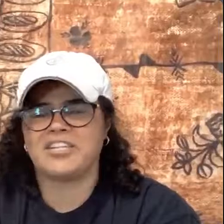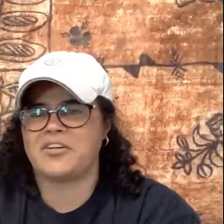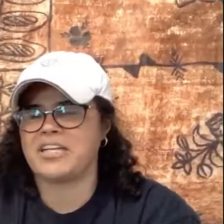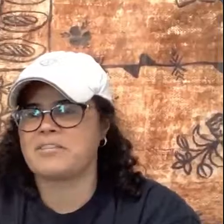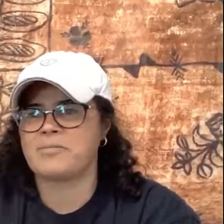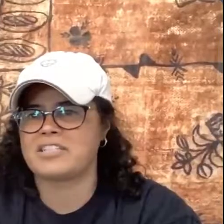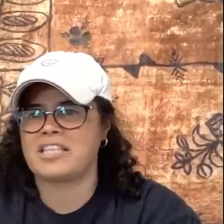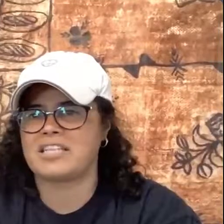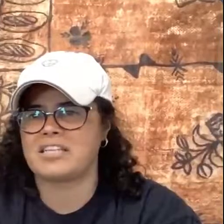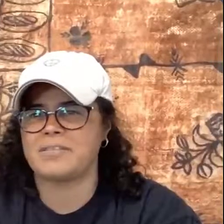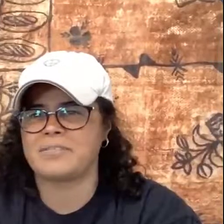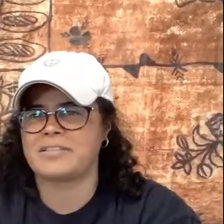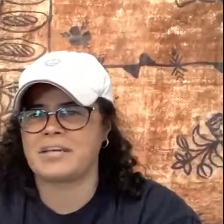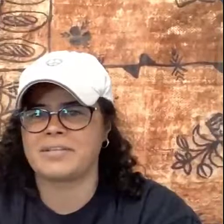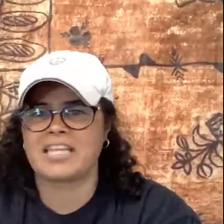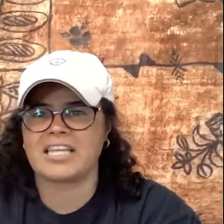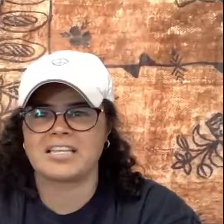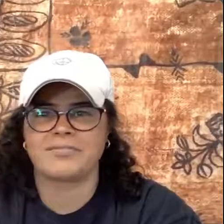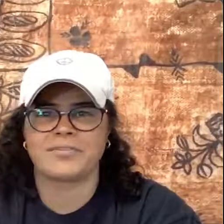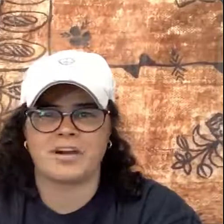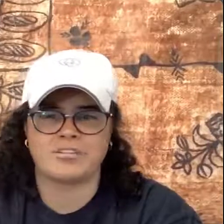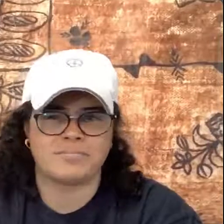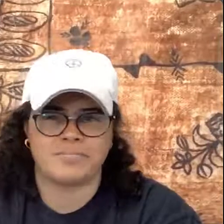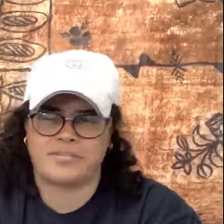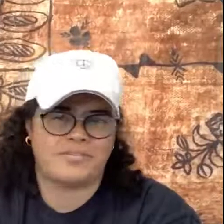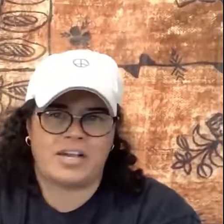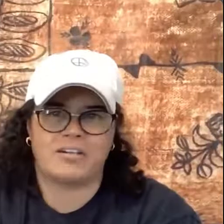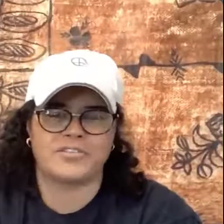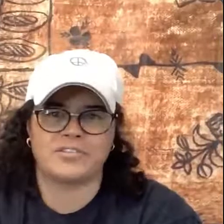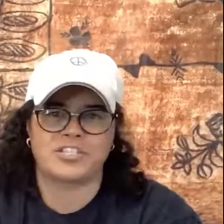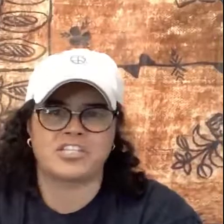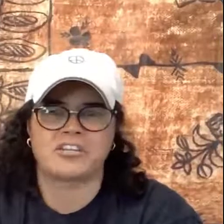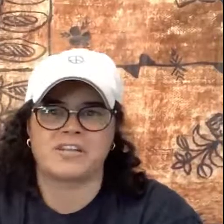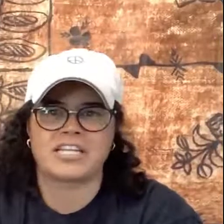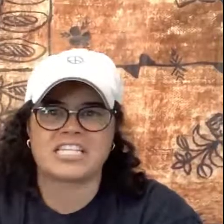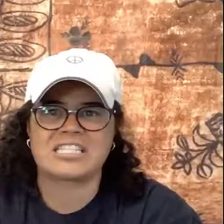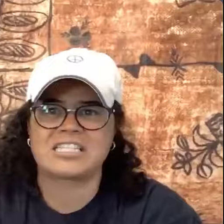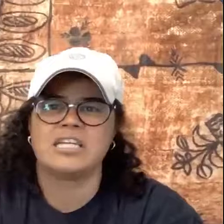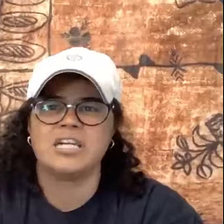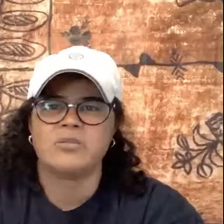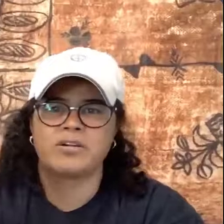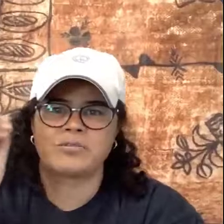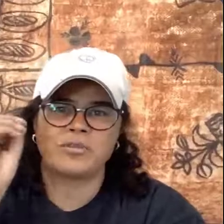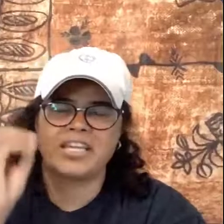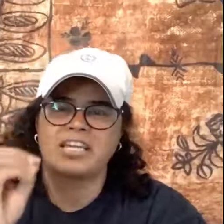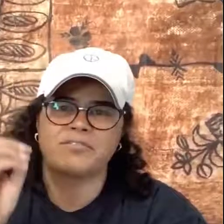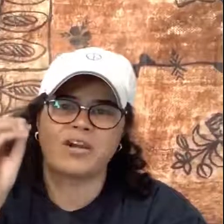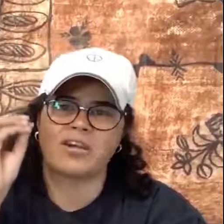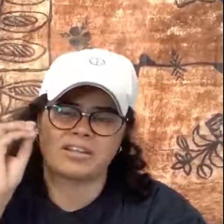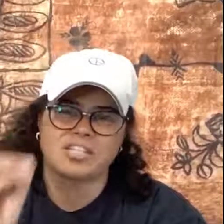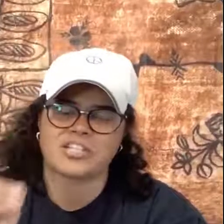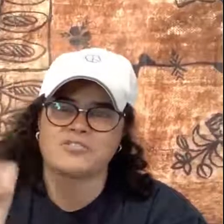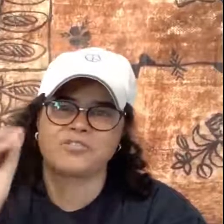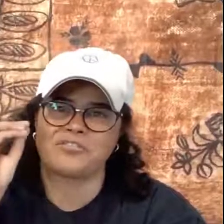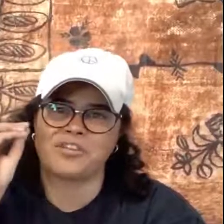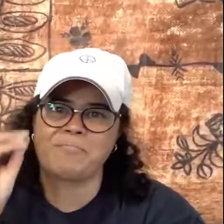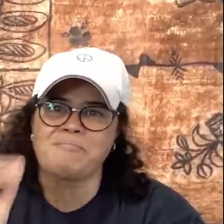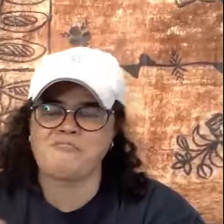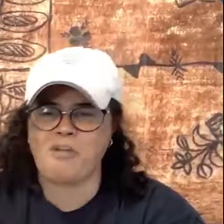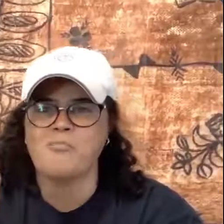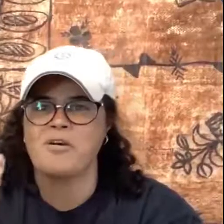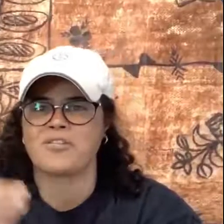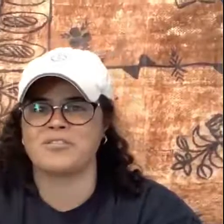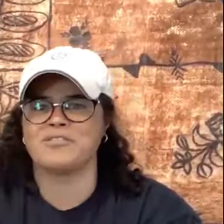Even, I could watch that time and time again for the hope of our future generations when we have got